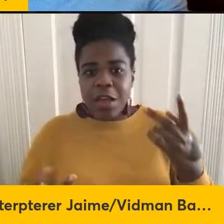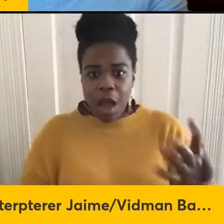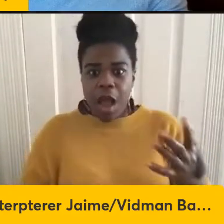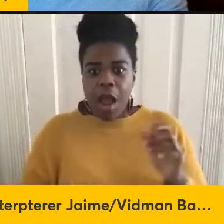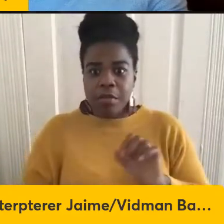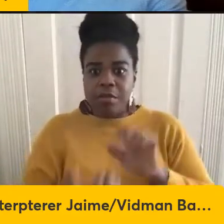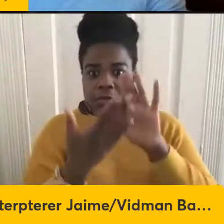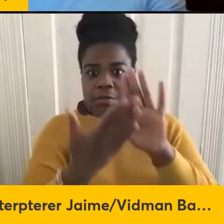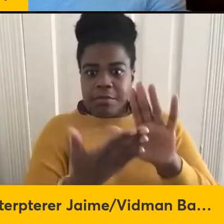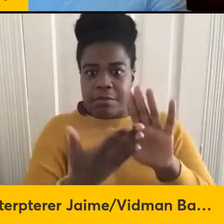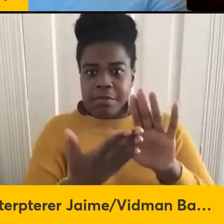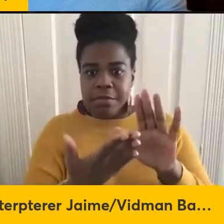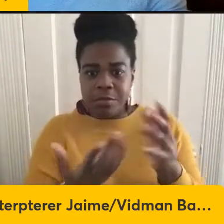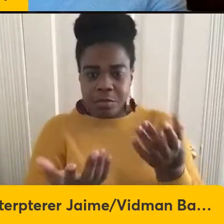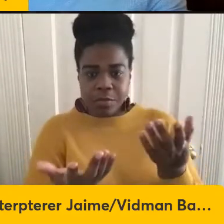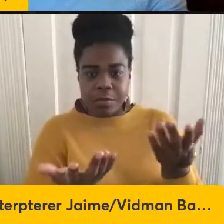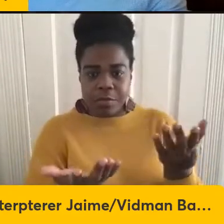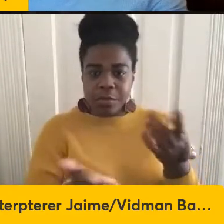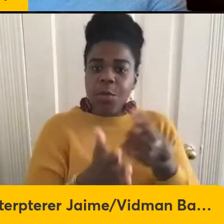with, and the many